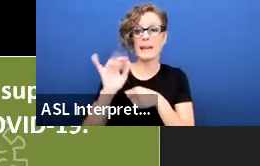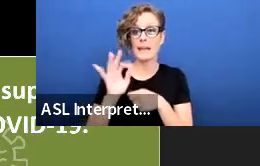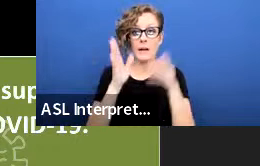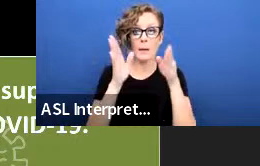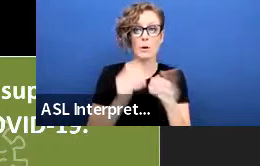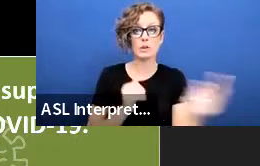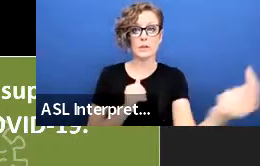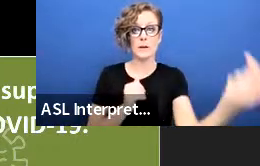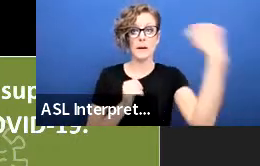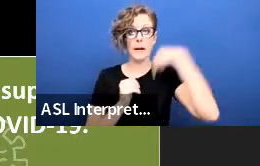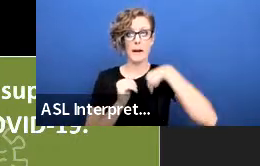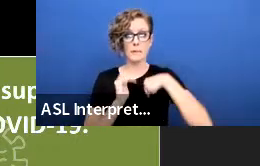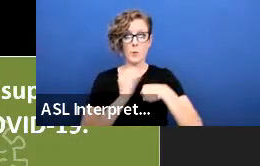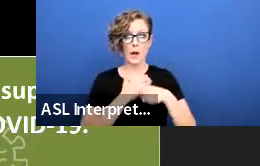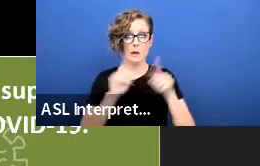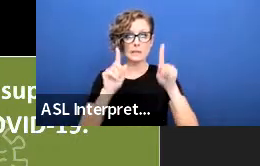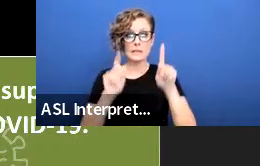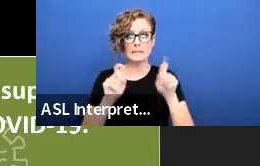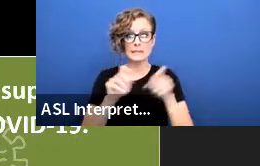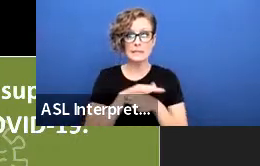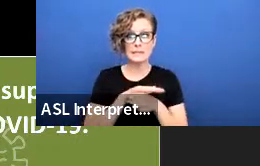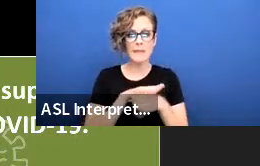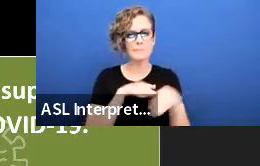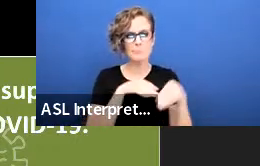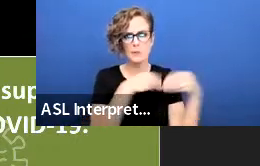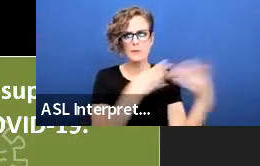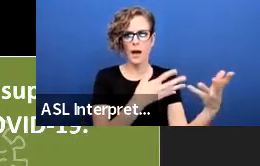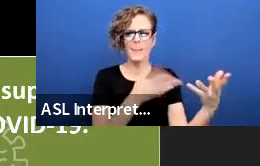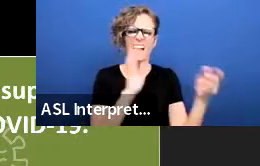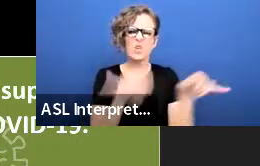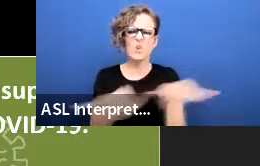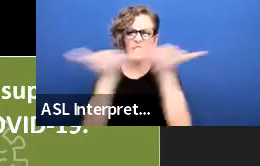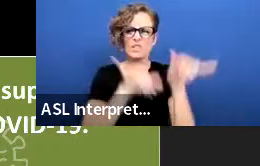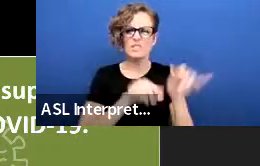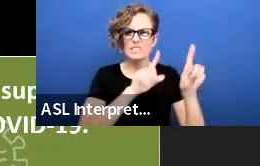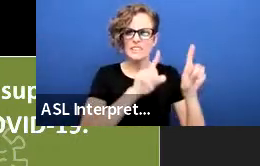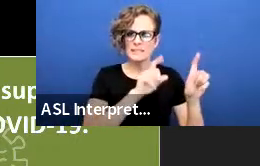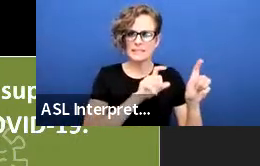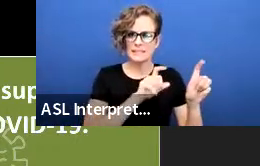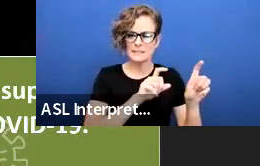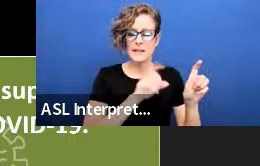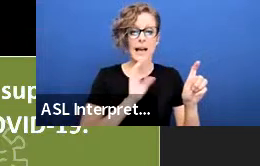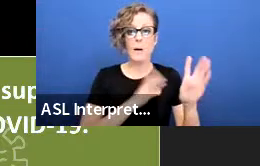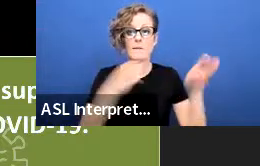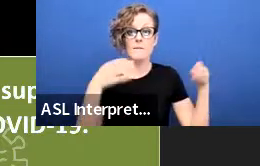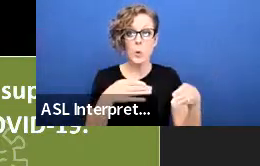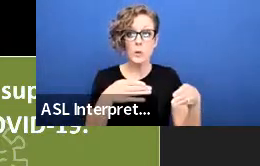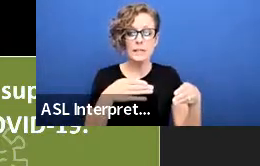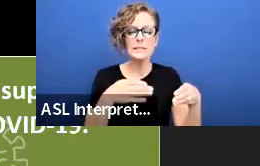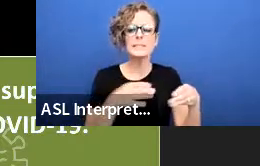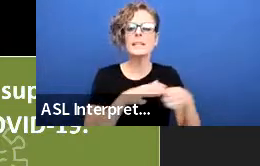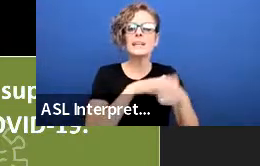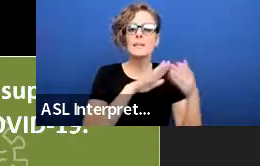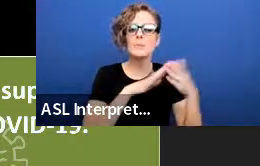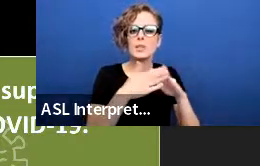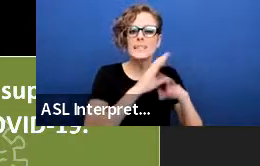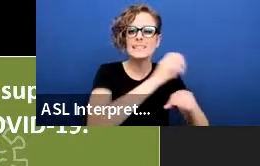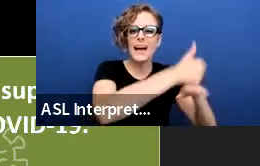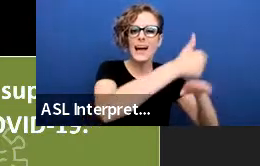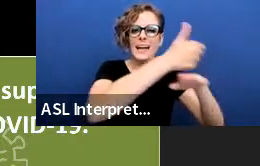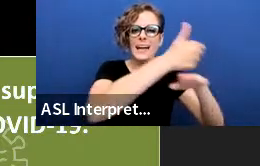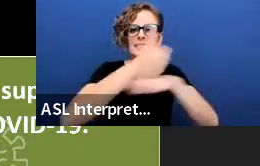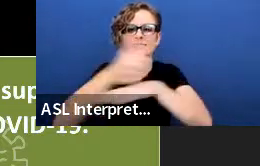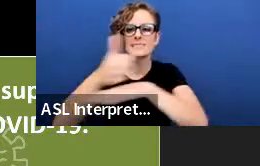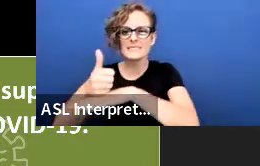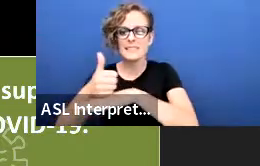sites. So basically universal testing. And our focus has really been on community sites where, where we have priority